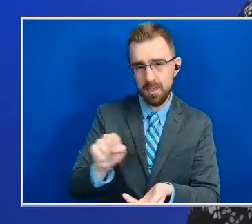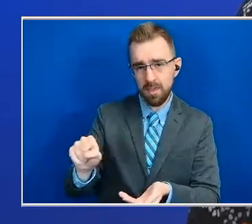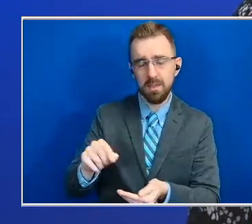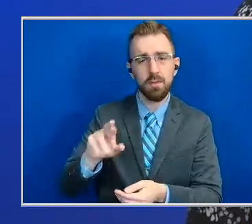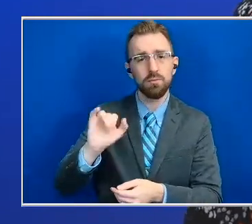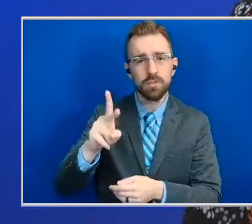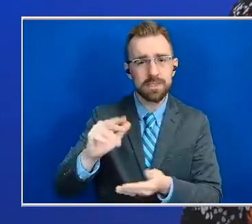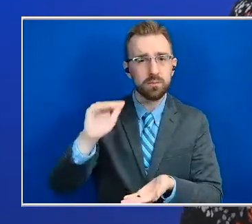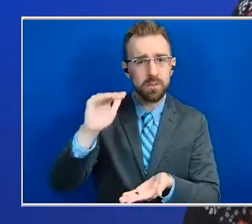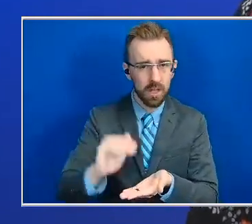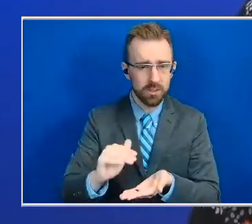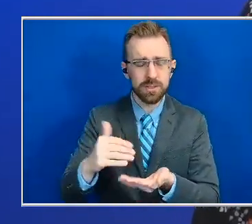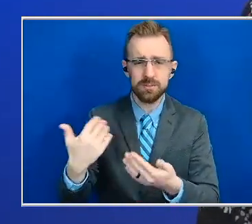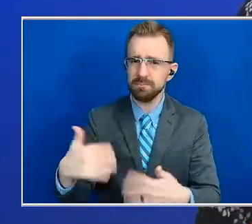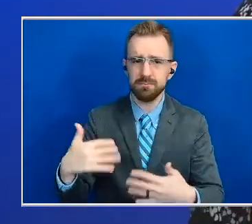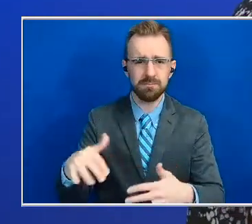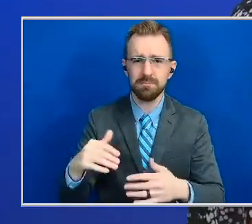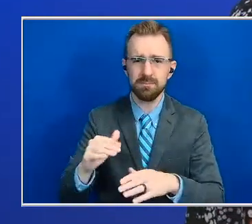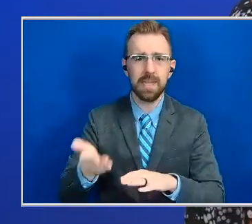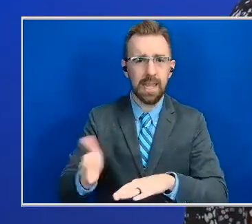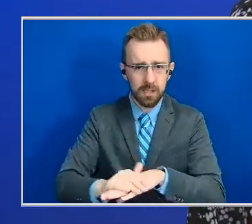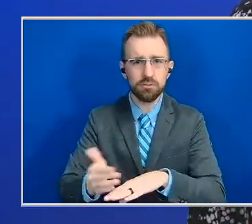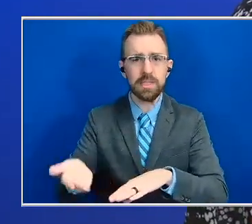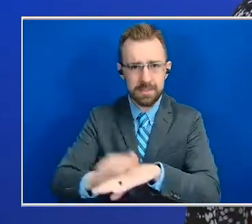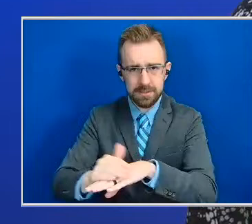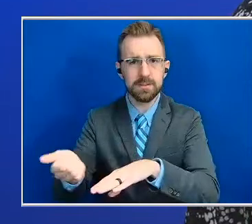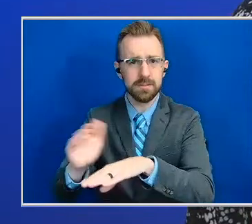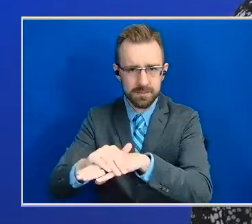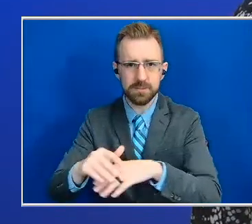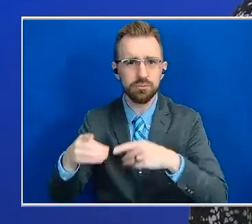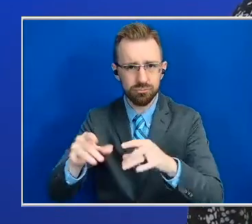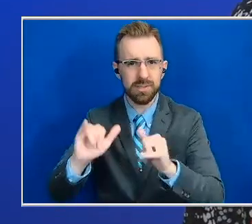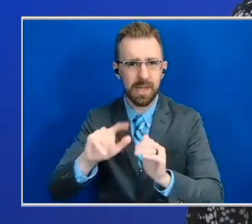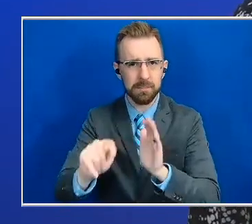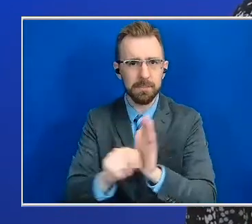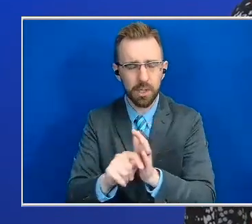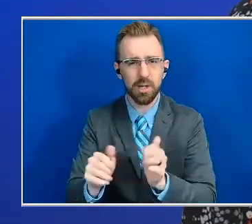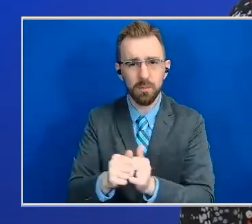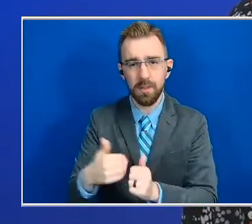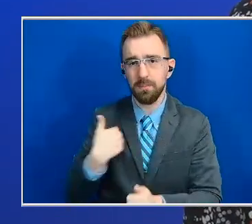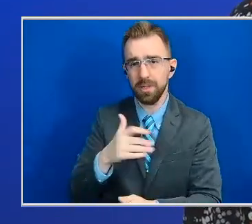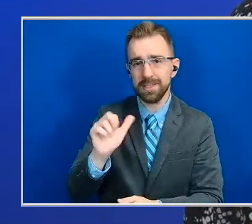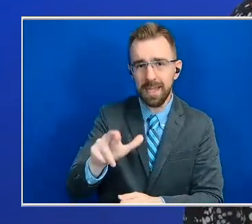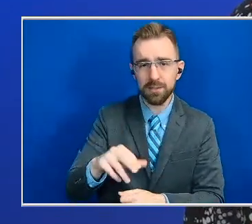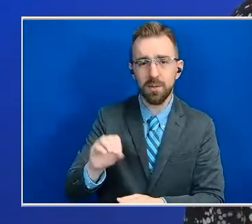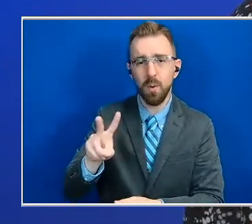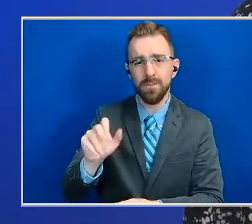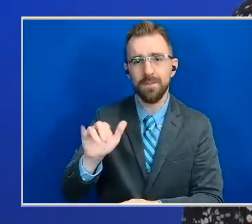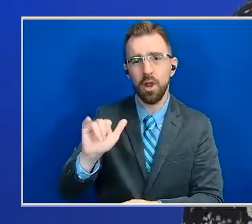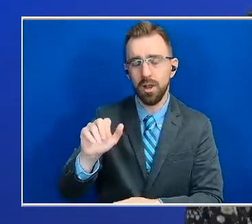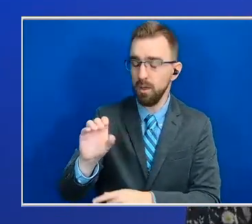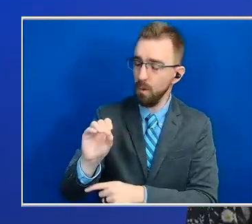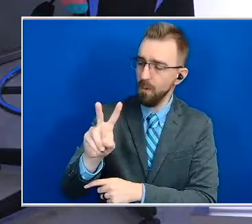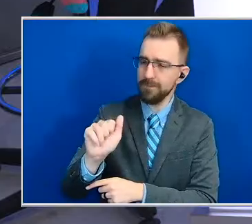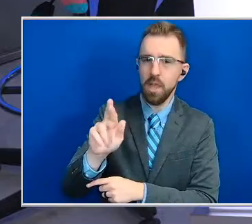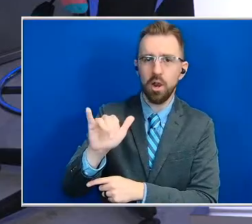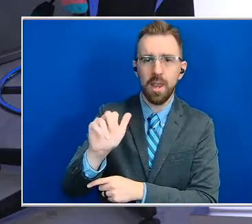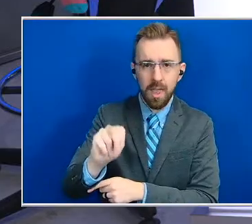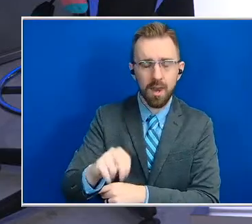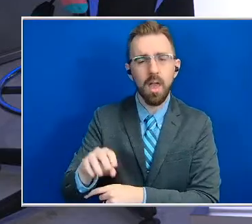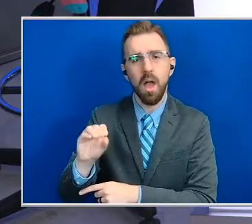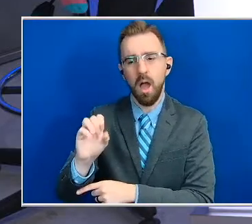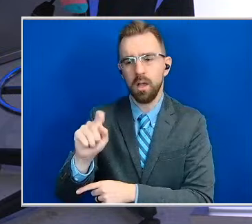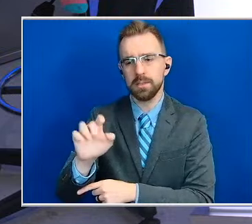just increasing over that time at breast cancer and ovarian cancer and it's like moms were made for osteoporosis. breastfeeding. I